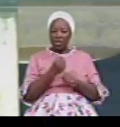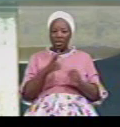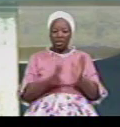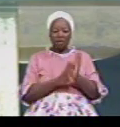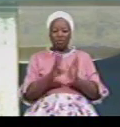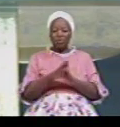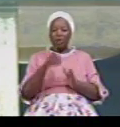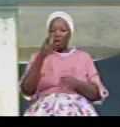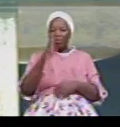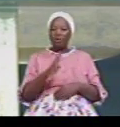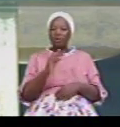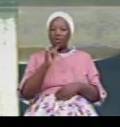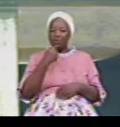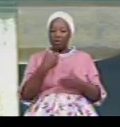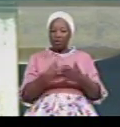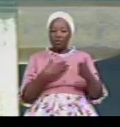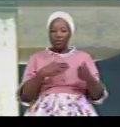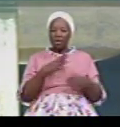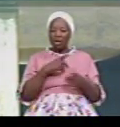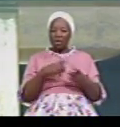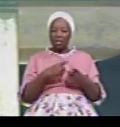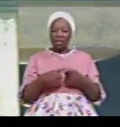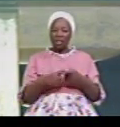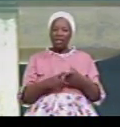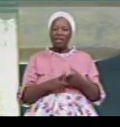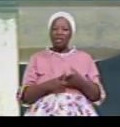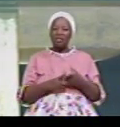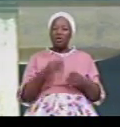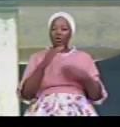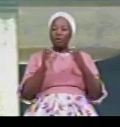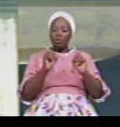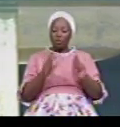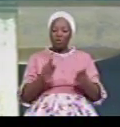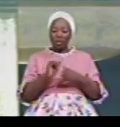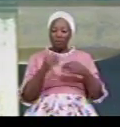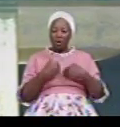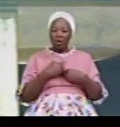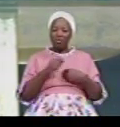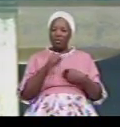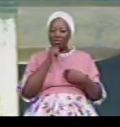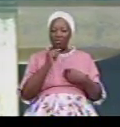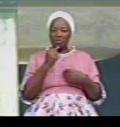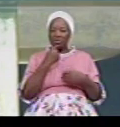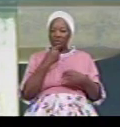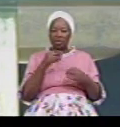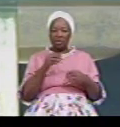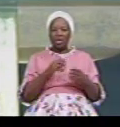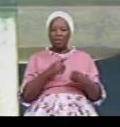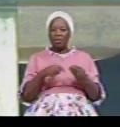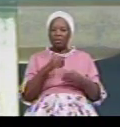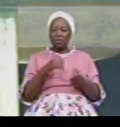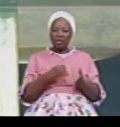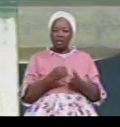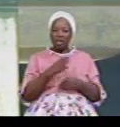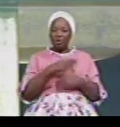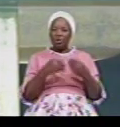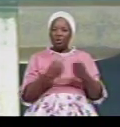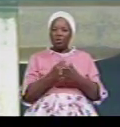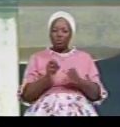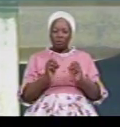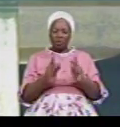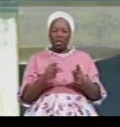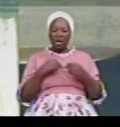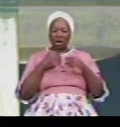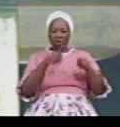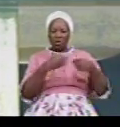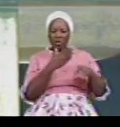your chances, and your chances and your privileges are slipping away from you